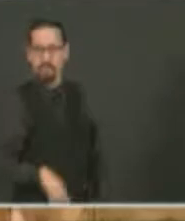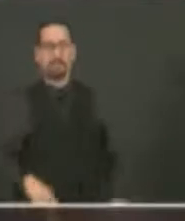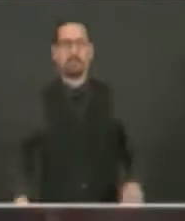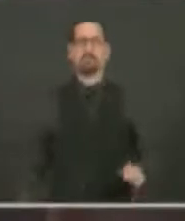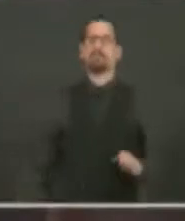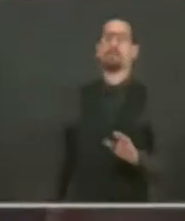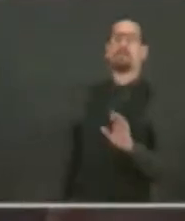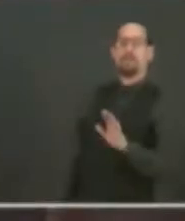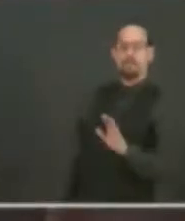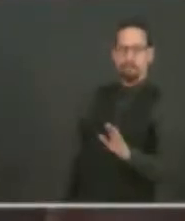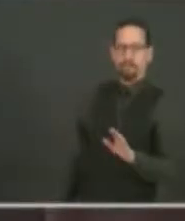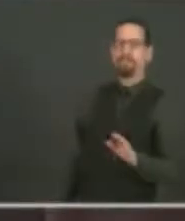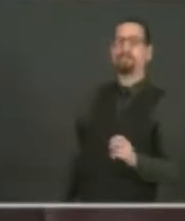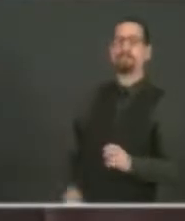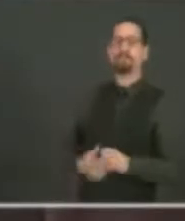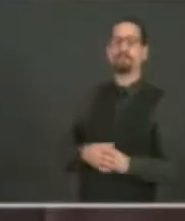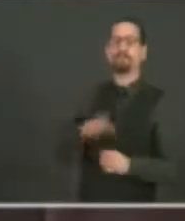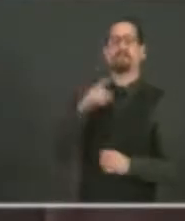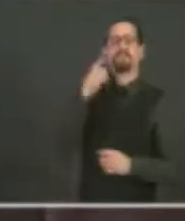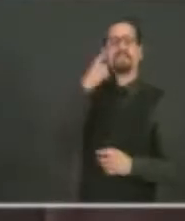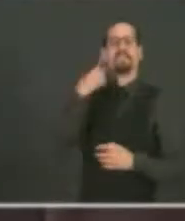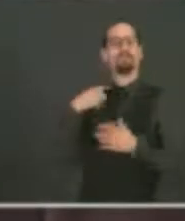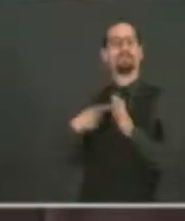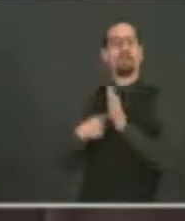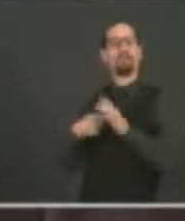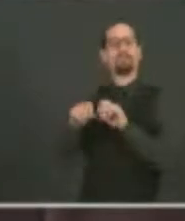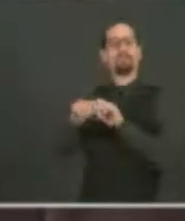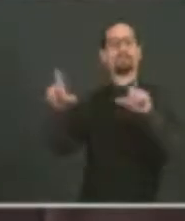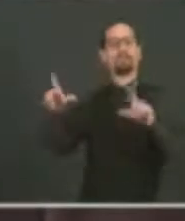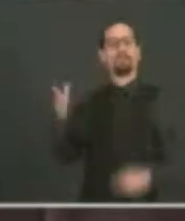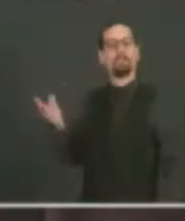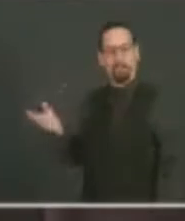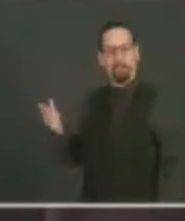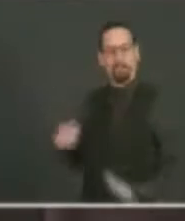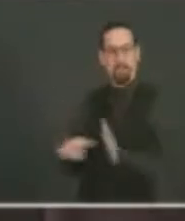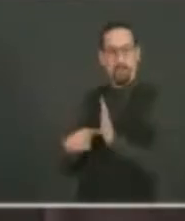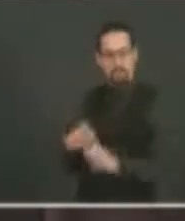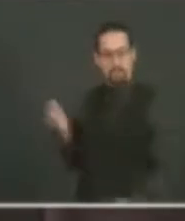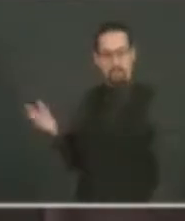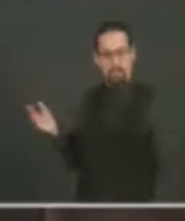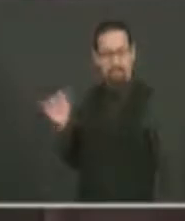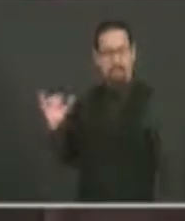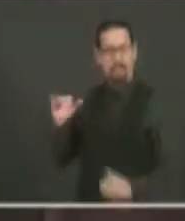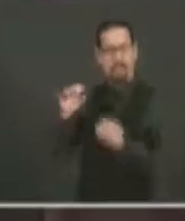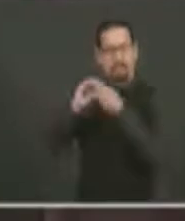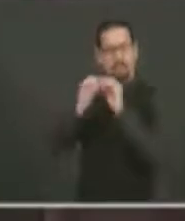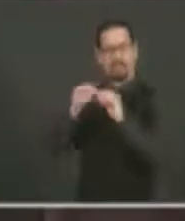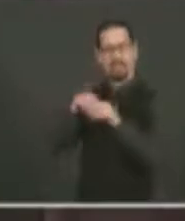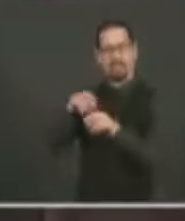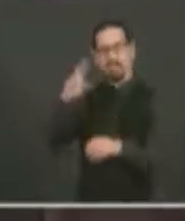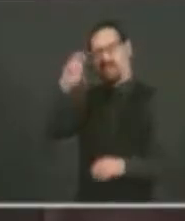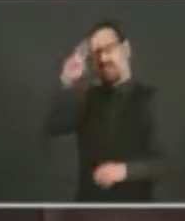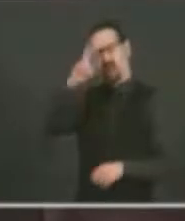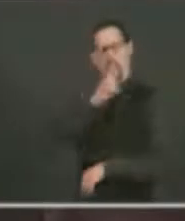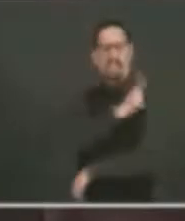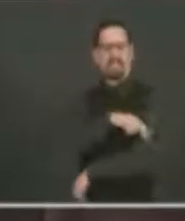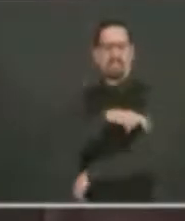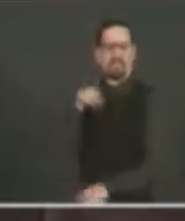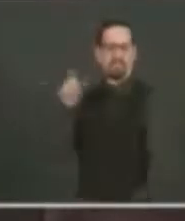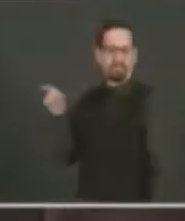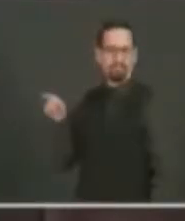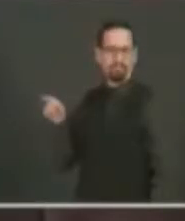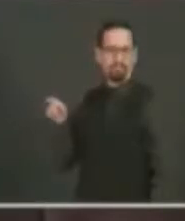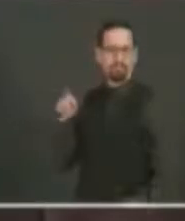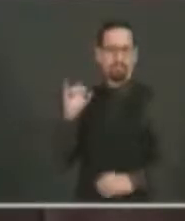the dashboard that was relayed today, the numbers for hospitalizations is well below